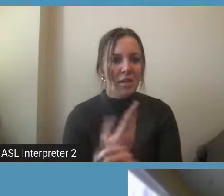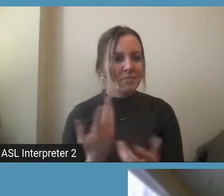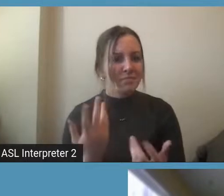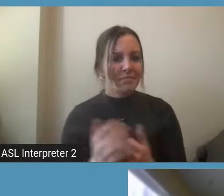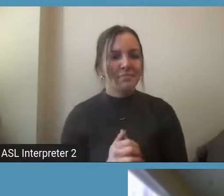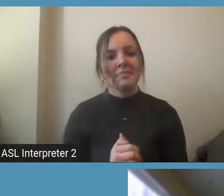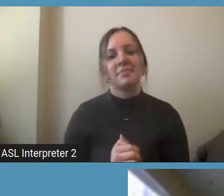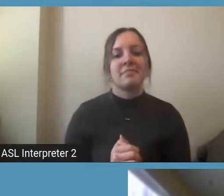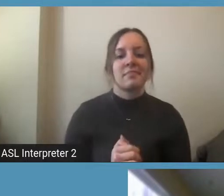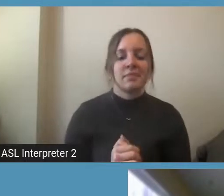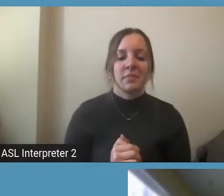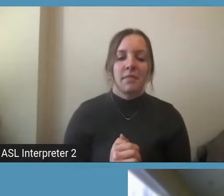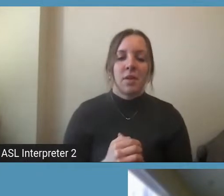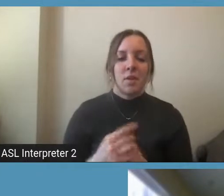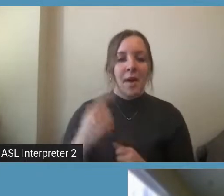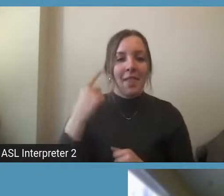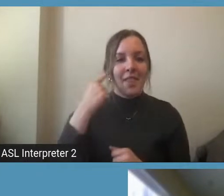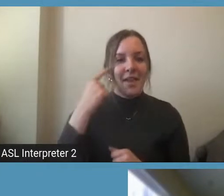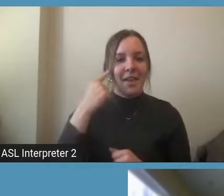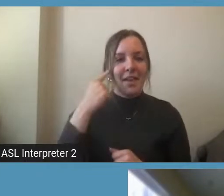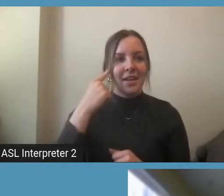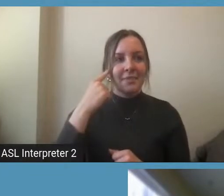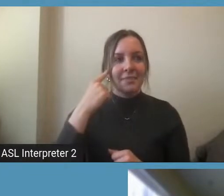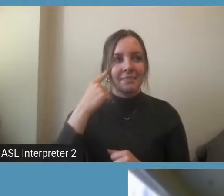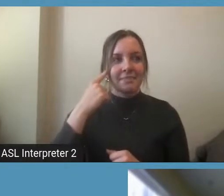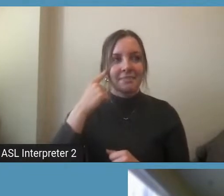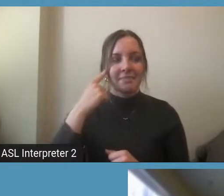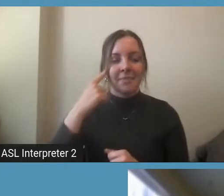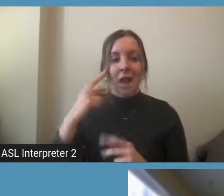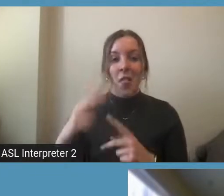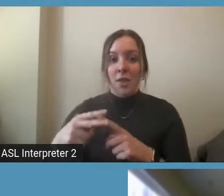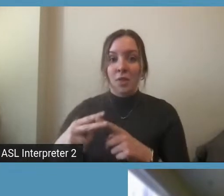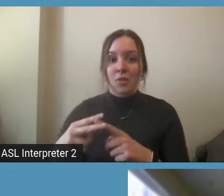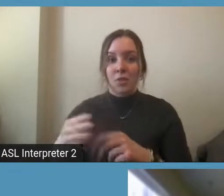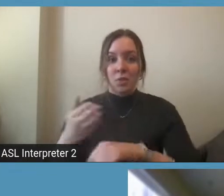think the tools are getting better, faster, cheaper.